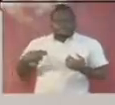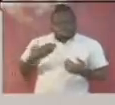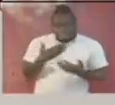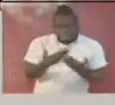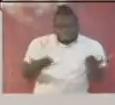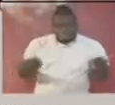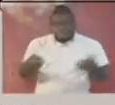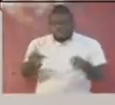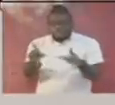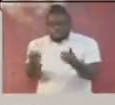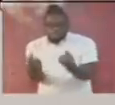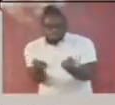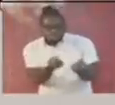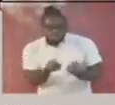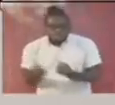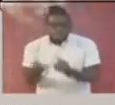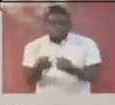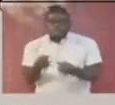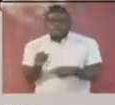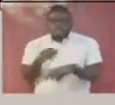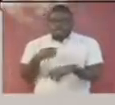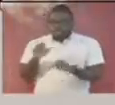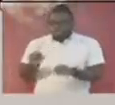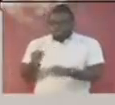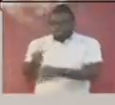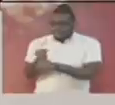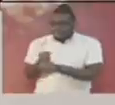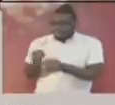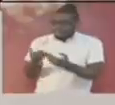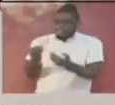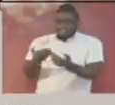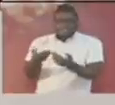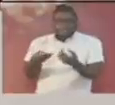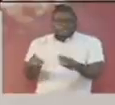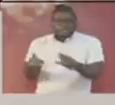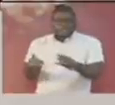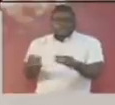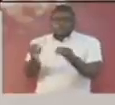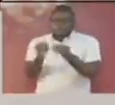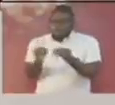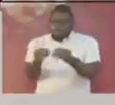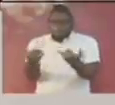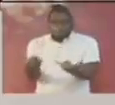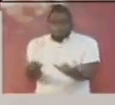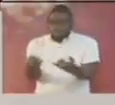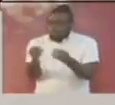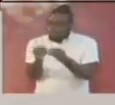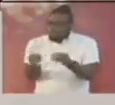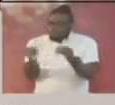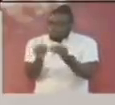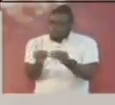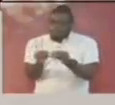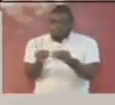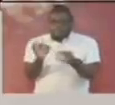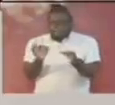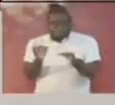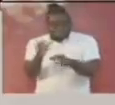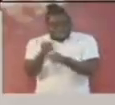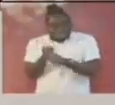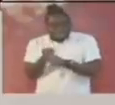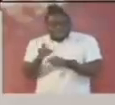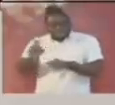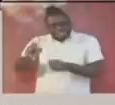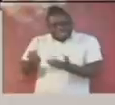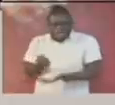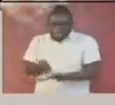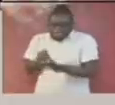easily accessible than they were in the past. So if you need help coping, please talk to someone or reach